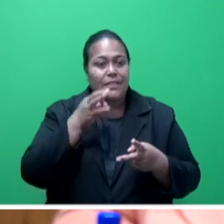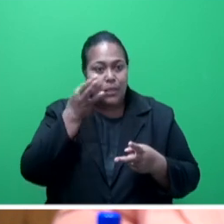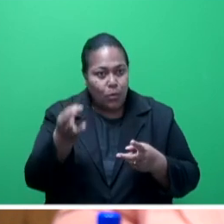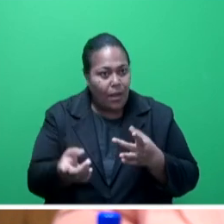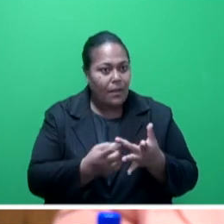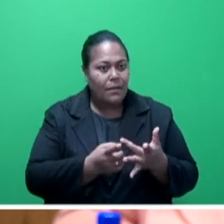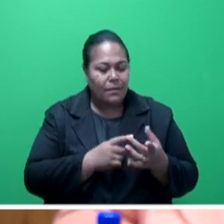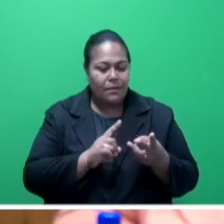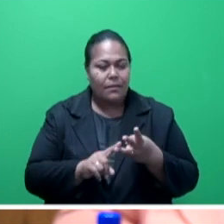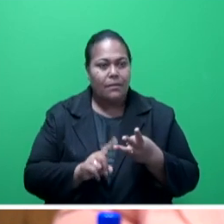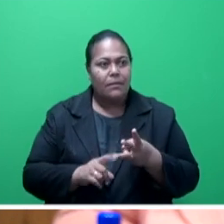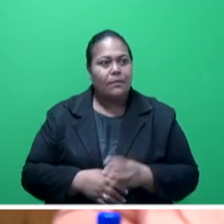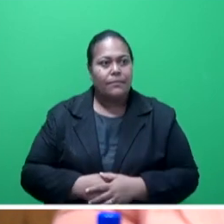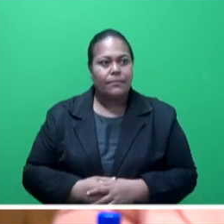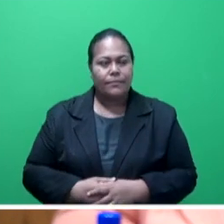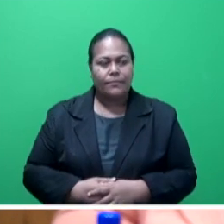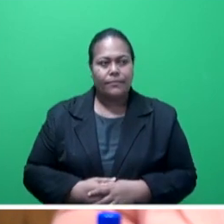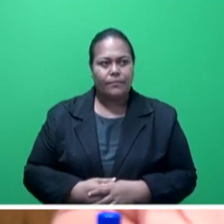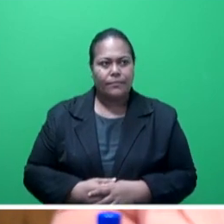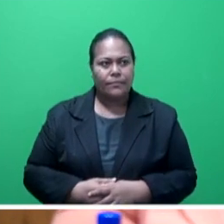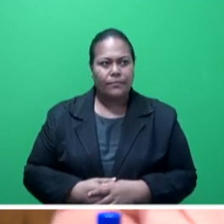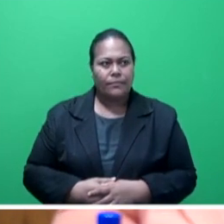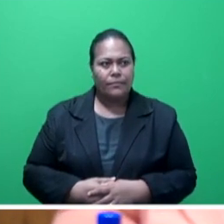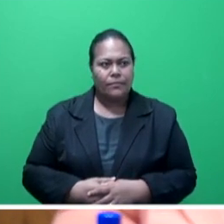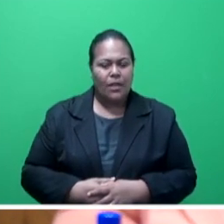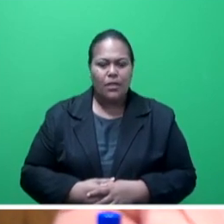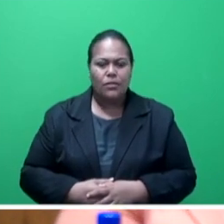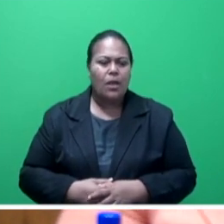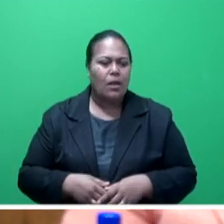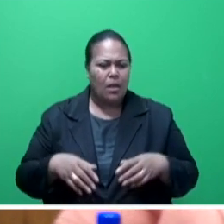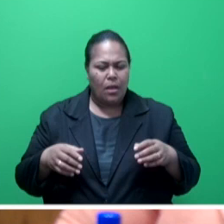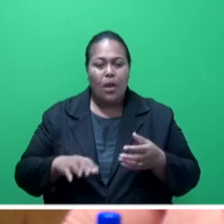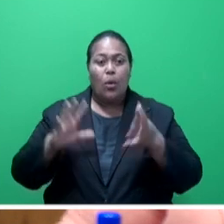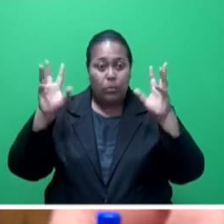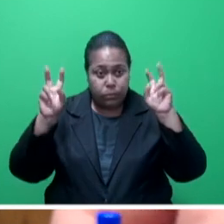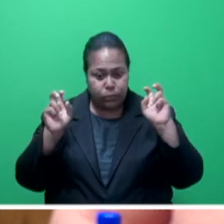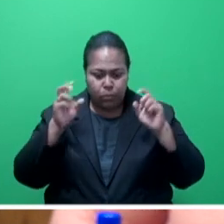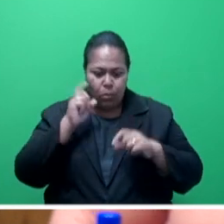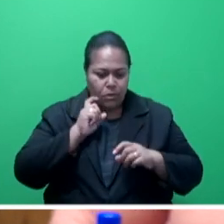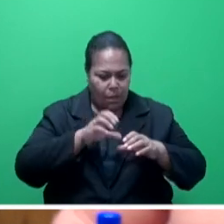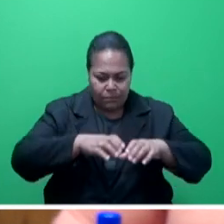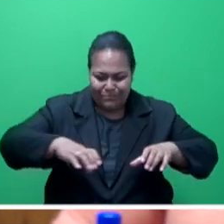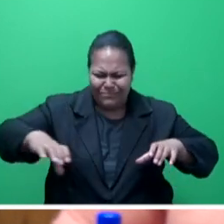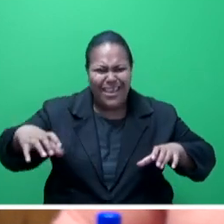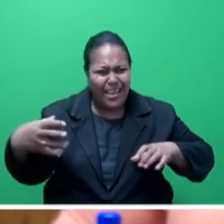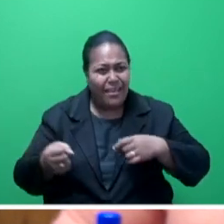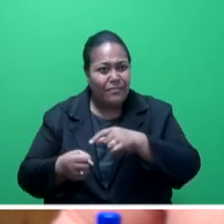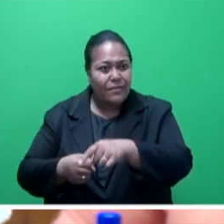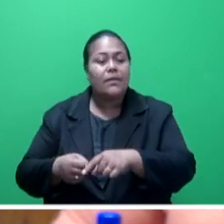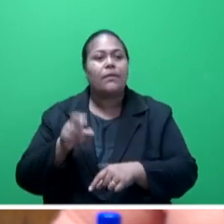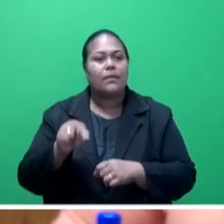includes major wastewater critical pipes replacement at crossings on roads and bridges in the Central Division that will address